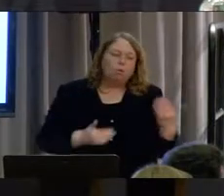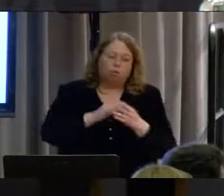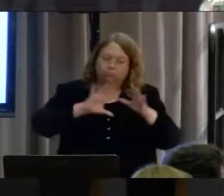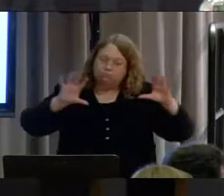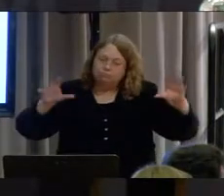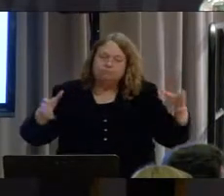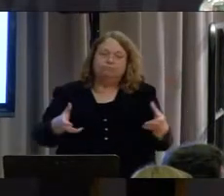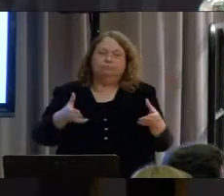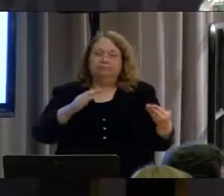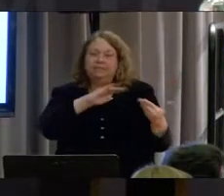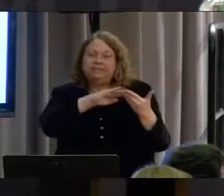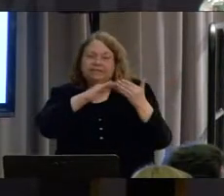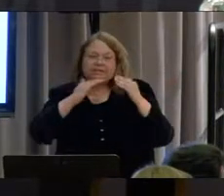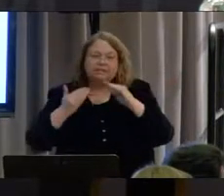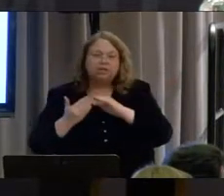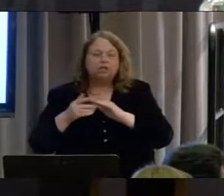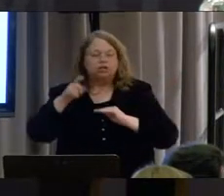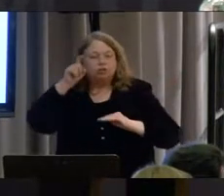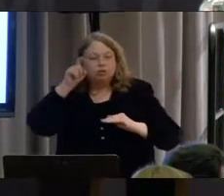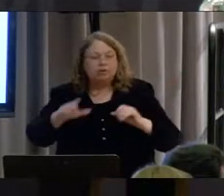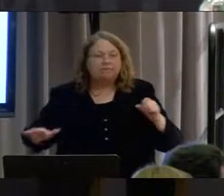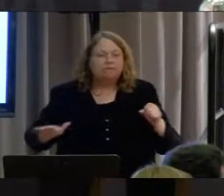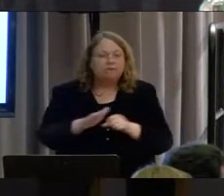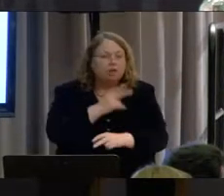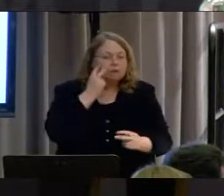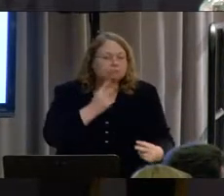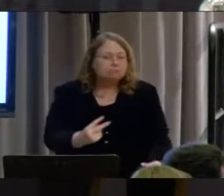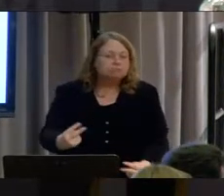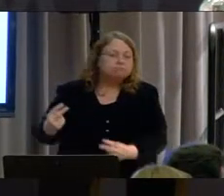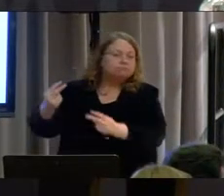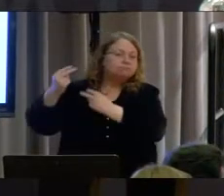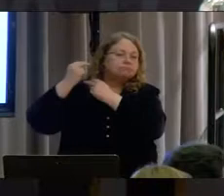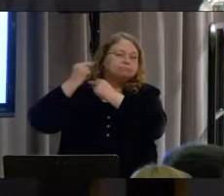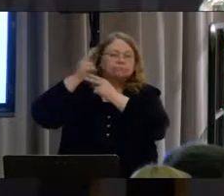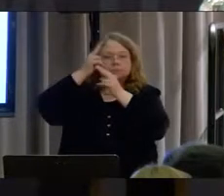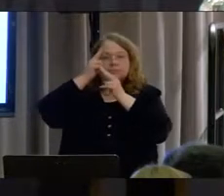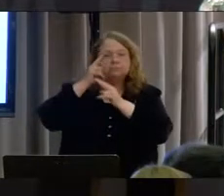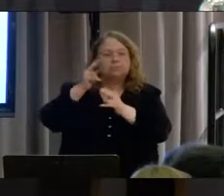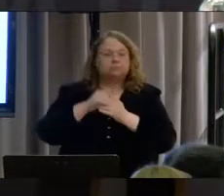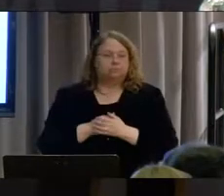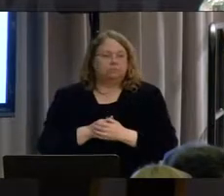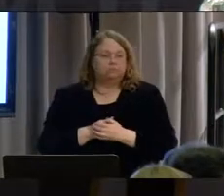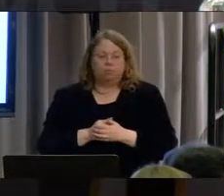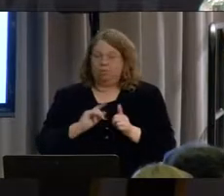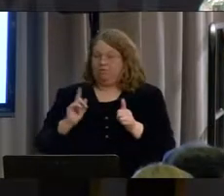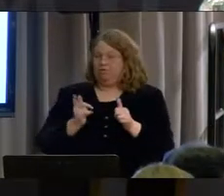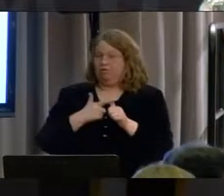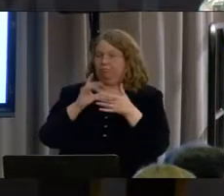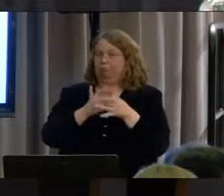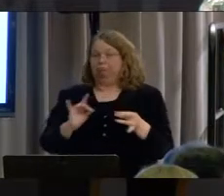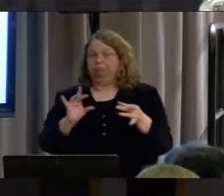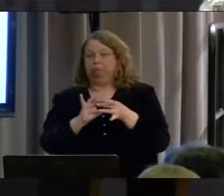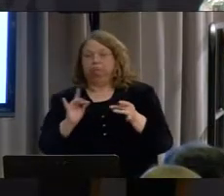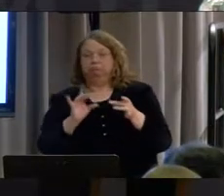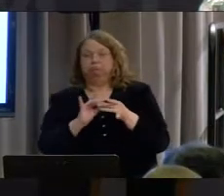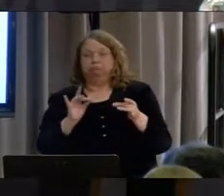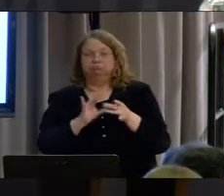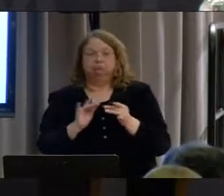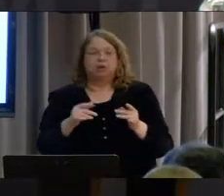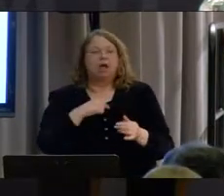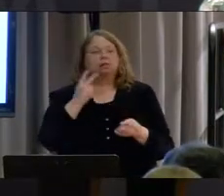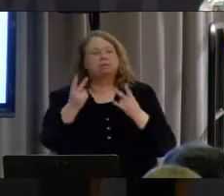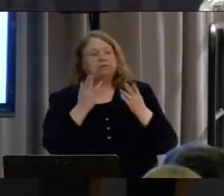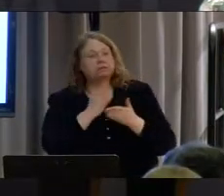city that's a site of memory, of commemoration. Now, when we first started talking about a lot of this, I found some